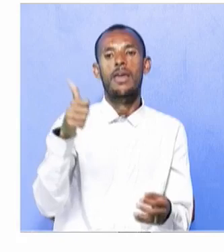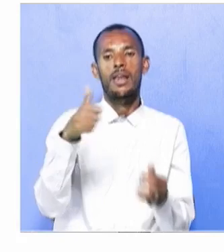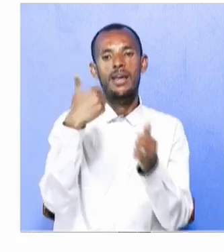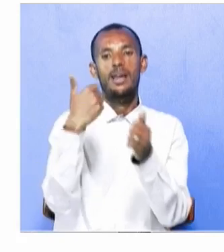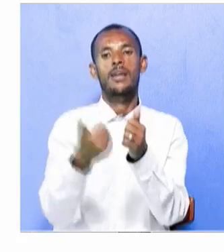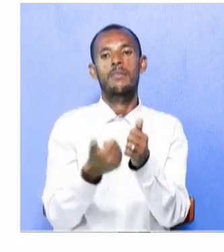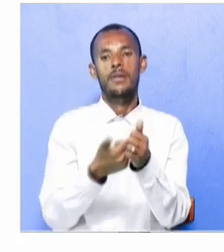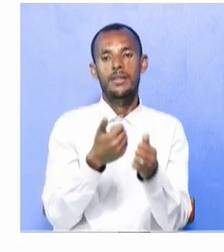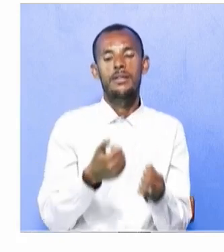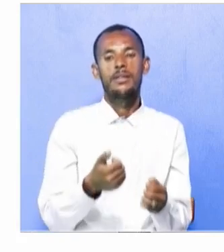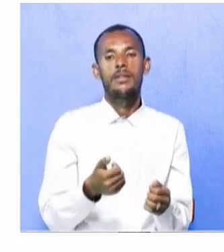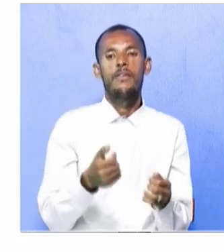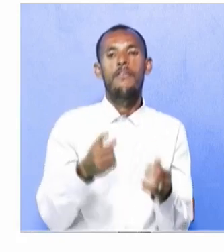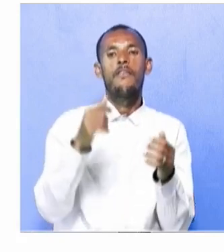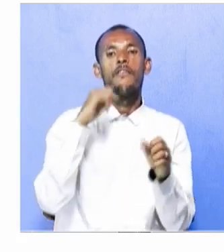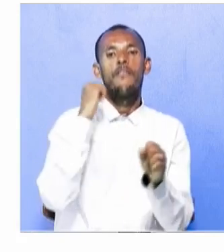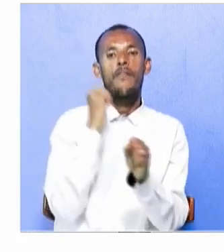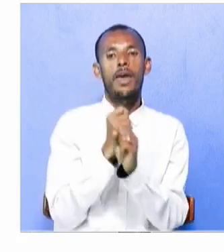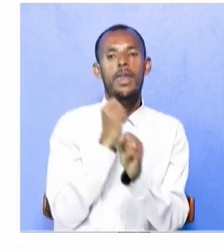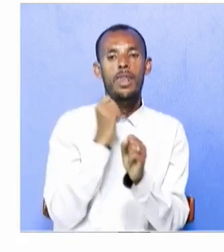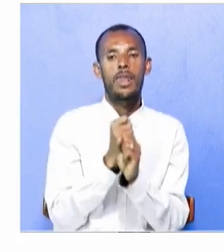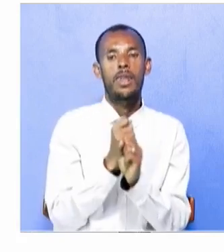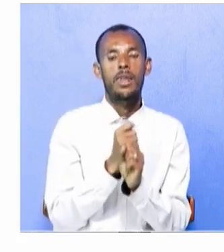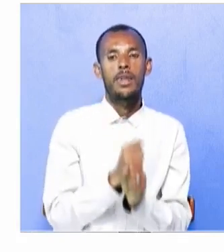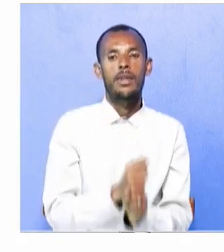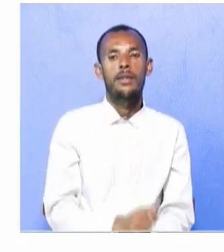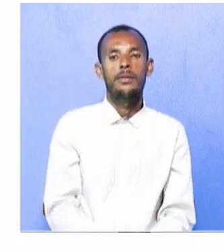respectively. Find